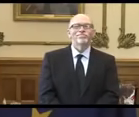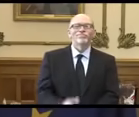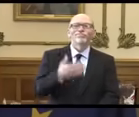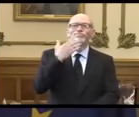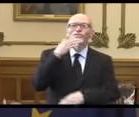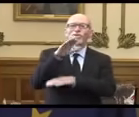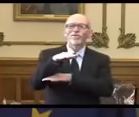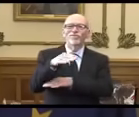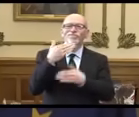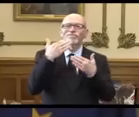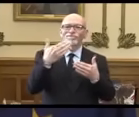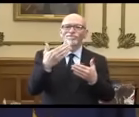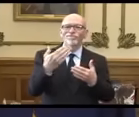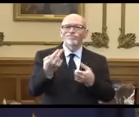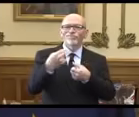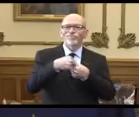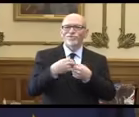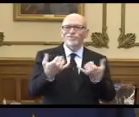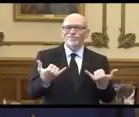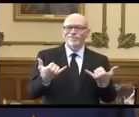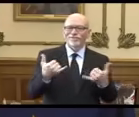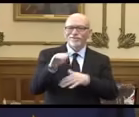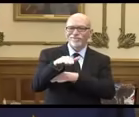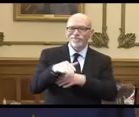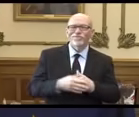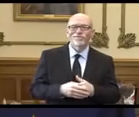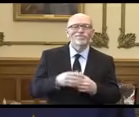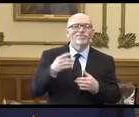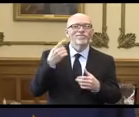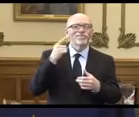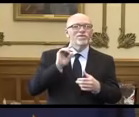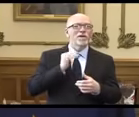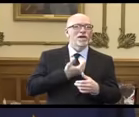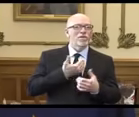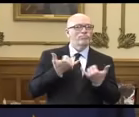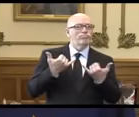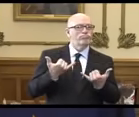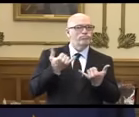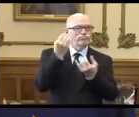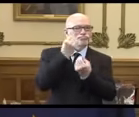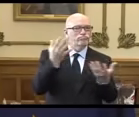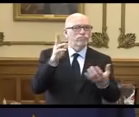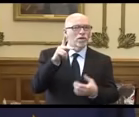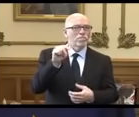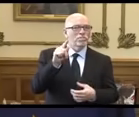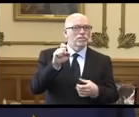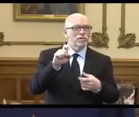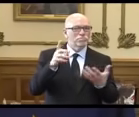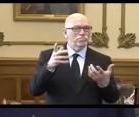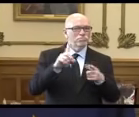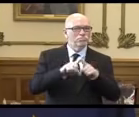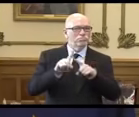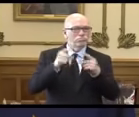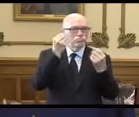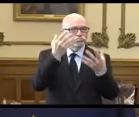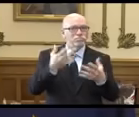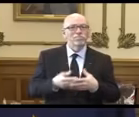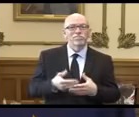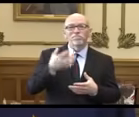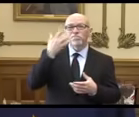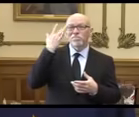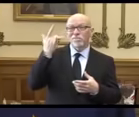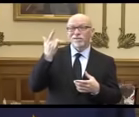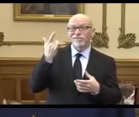Good afternoon. Thank you for joining us this afternoon for our latest update across the board. Due to a